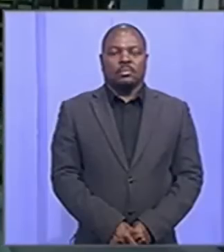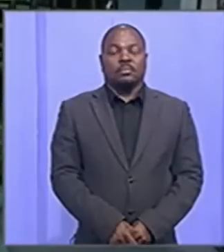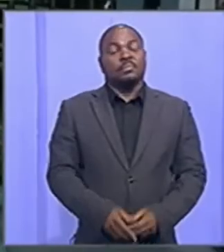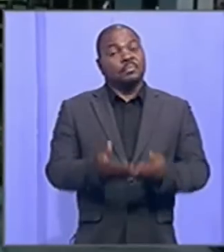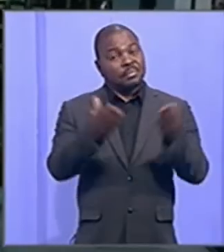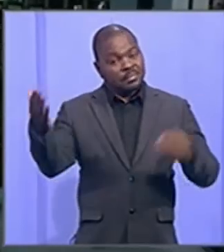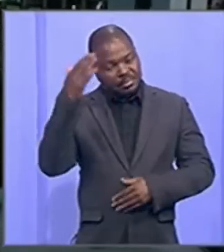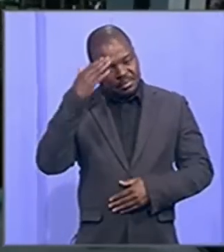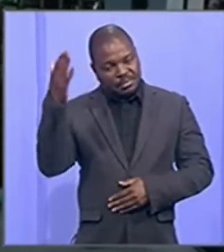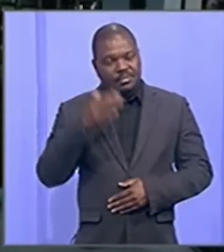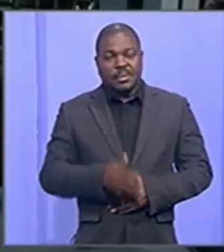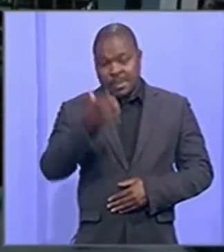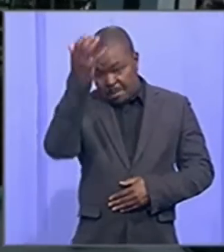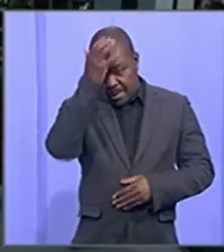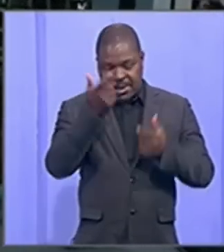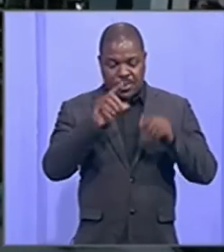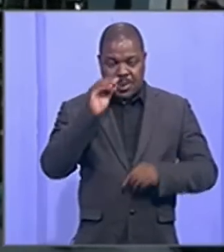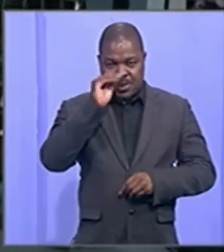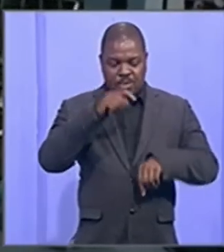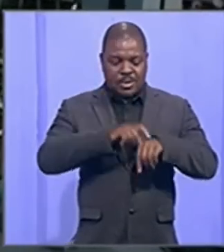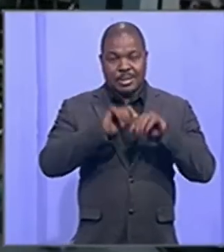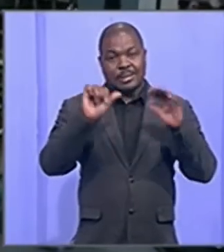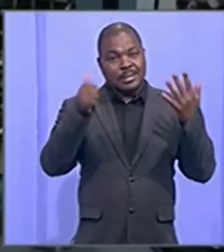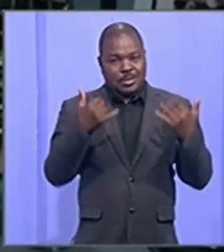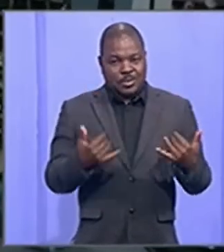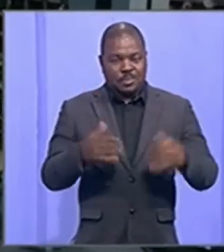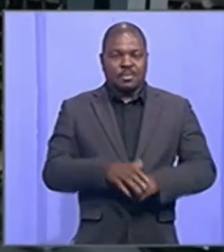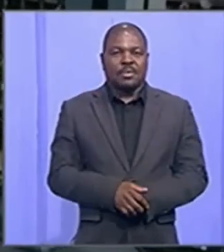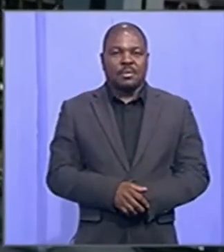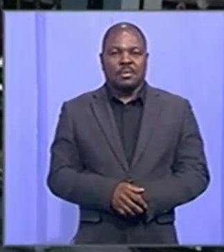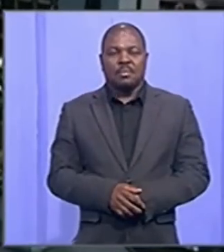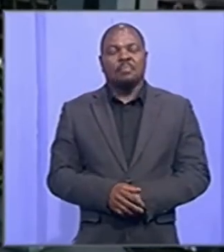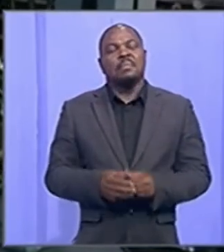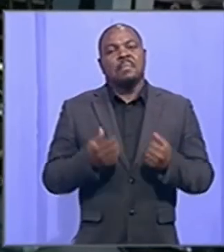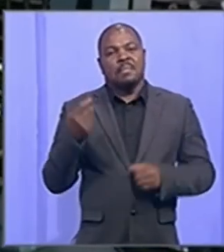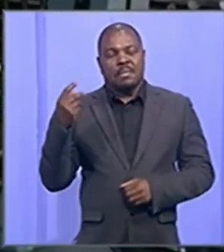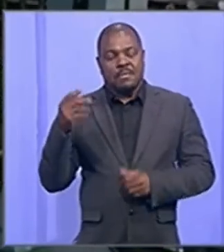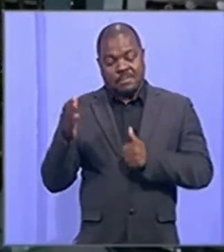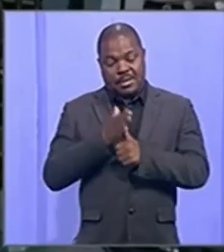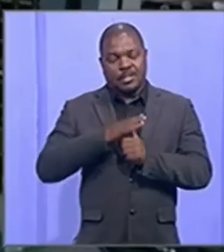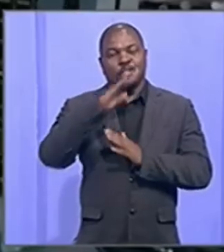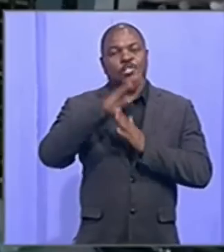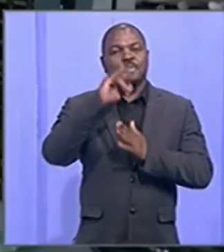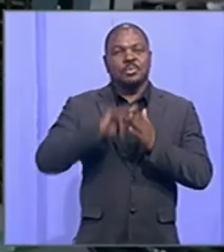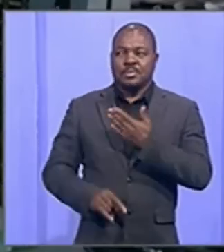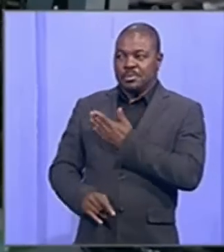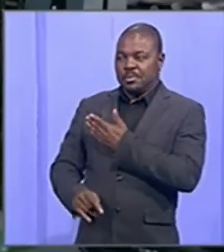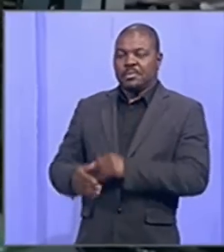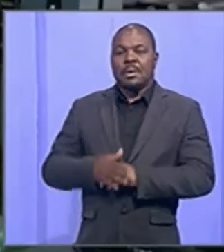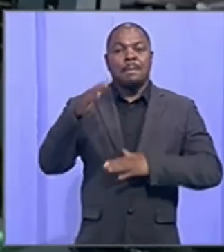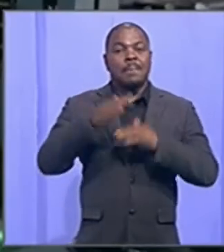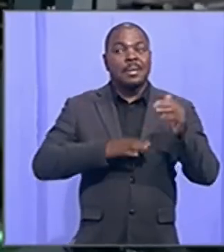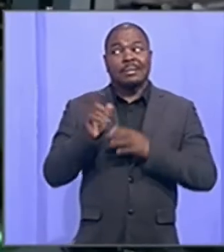Beshun Tobela, Jake Ditaba tša leleme la Sepedi e re ya motshelela le hono gomme bjalo ka mehla re thoma ka dihlogo tša ditaba gomme seswantšho se